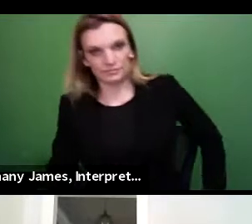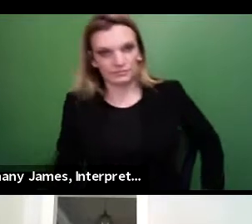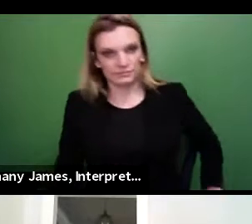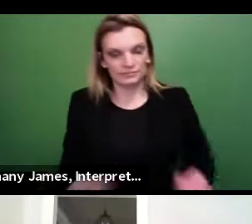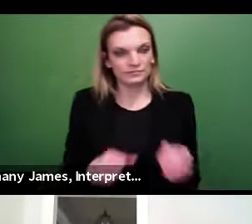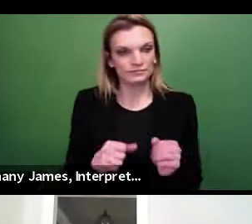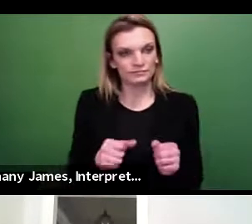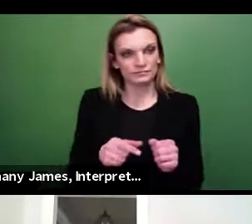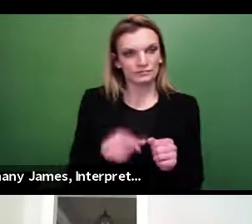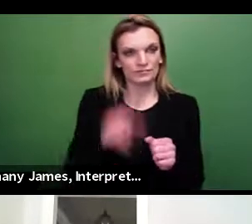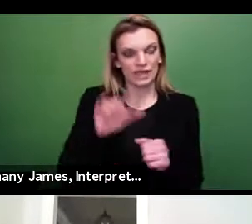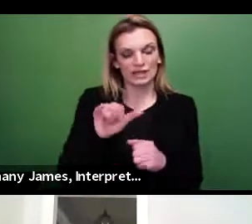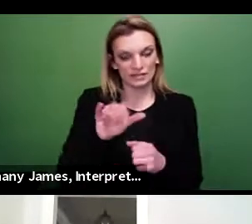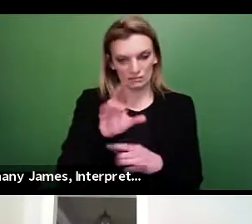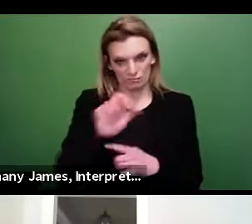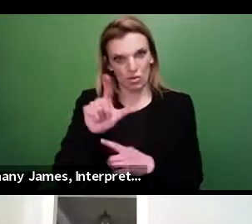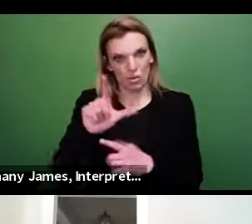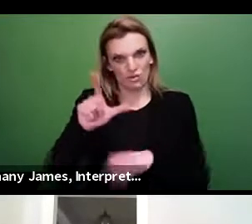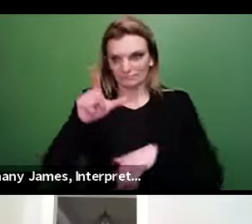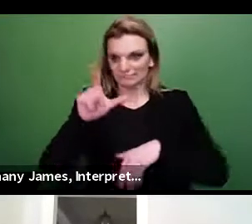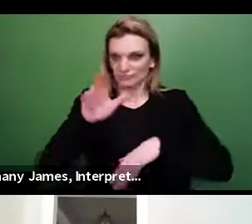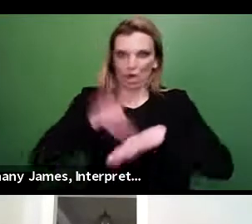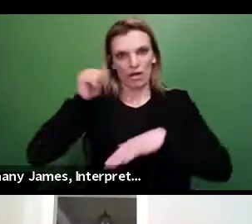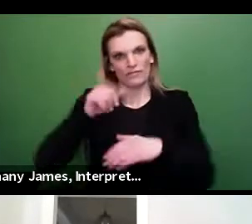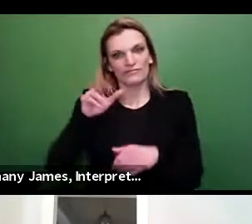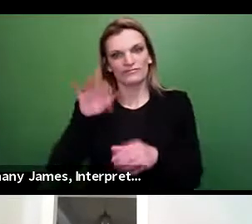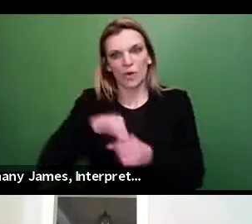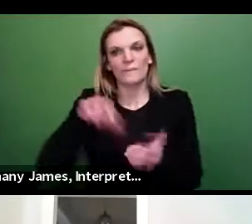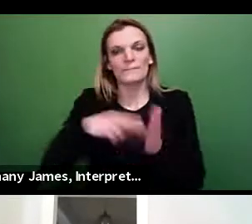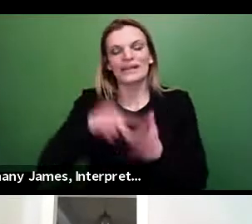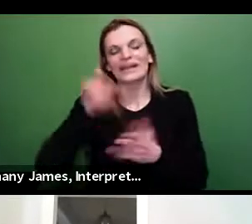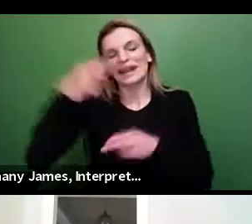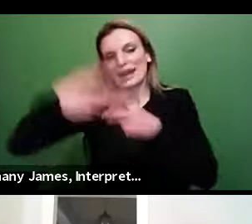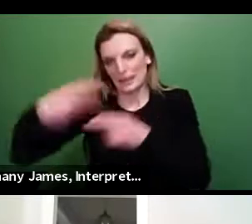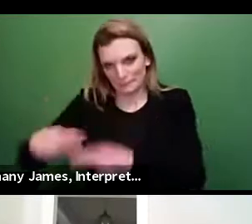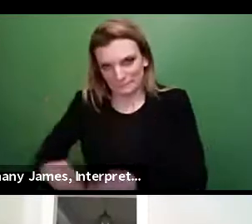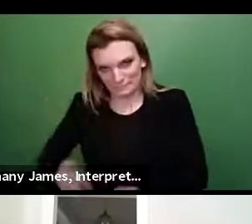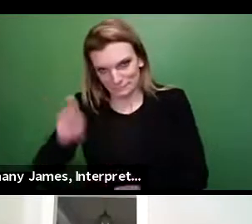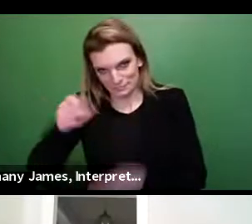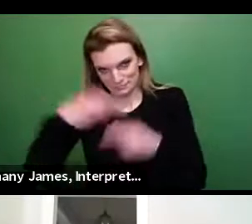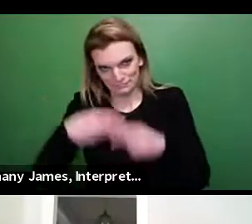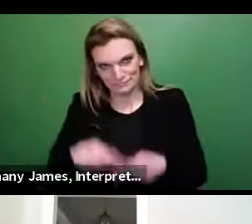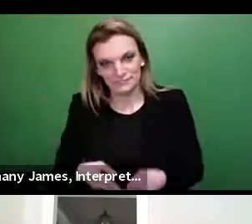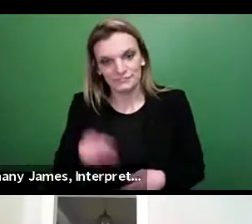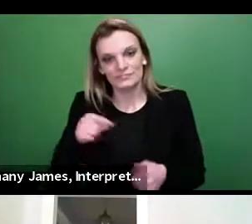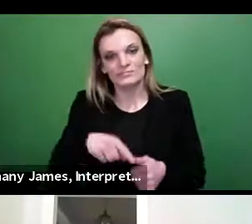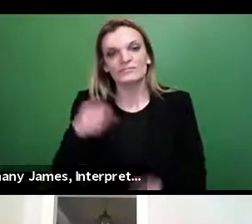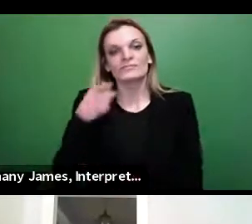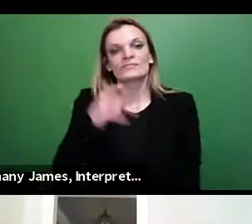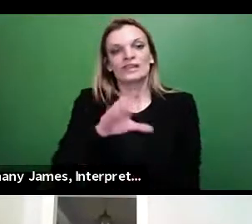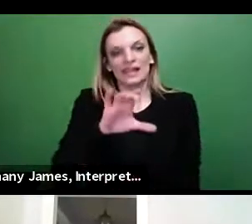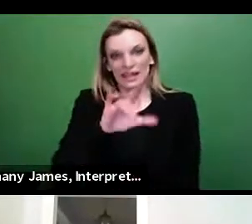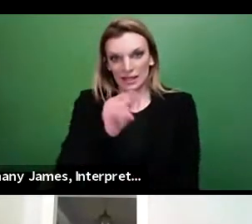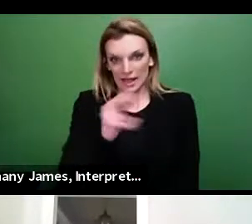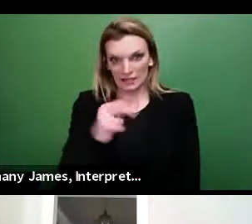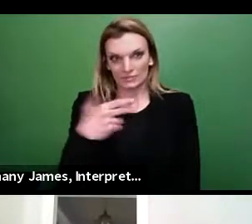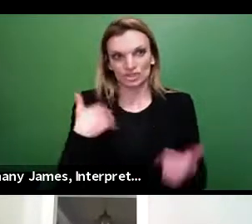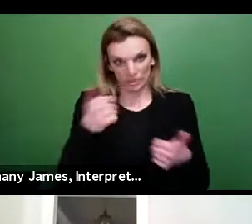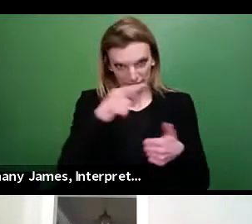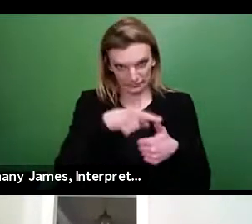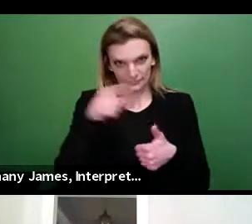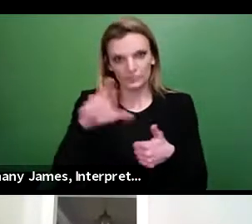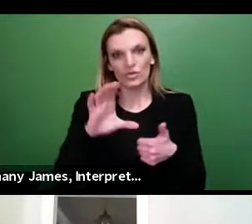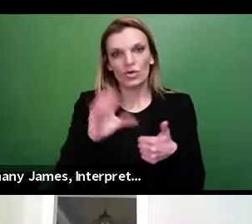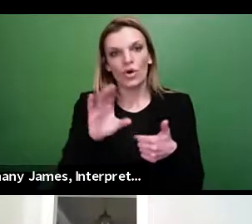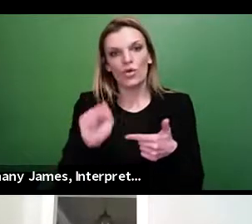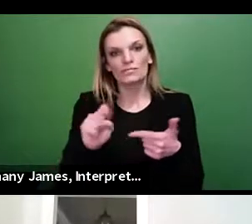That is a roll call vote. So Mr. Levy, will you please call the roll? Mayor Clayton? Yes. Commissioner